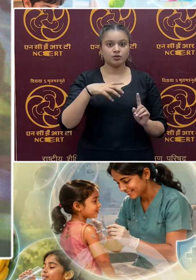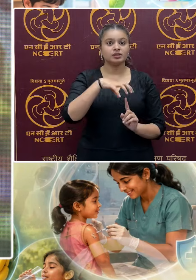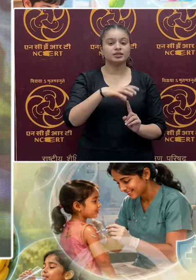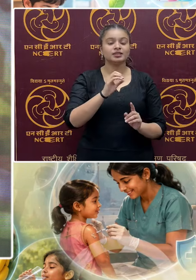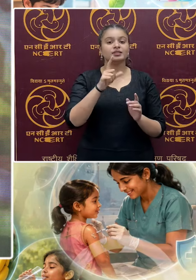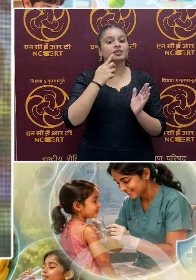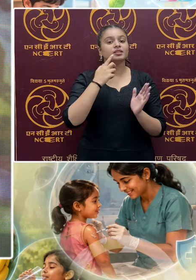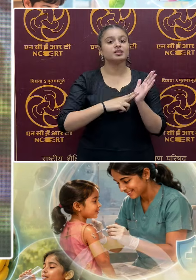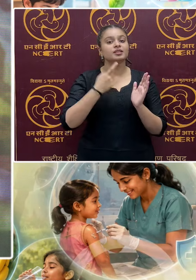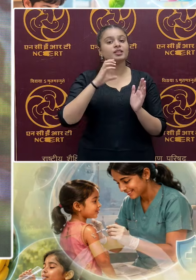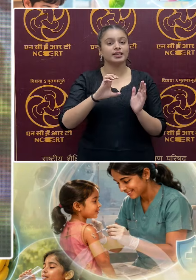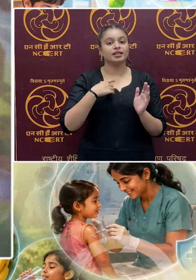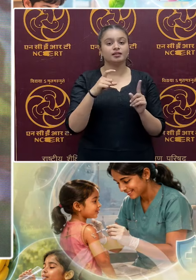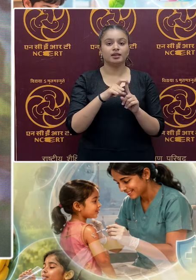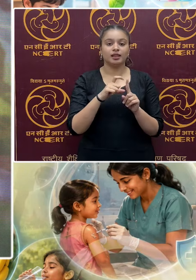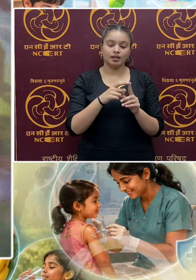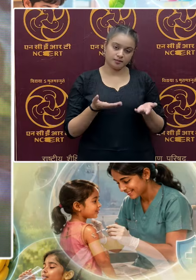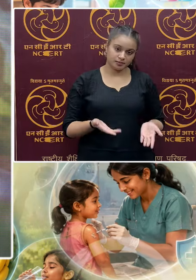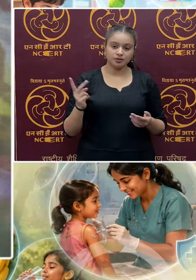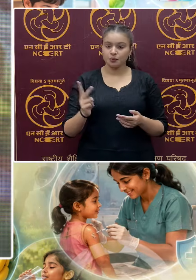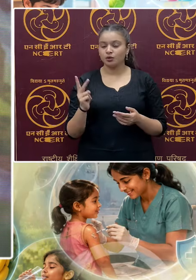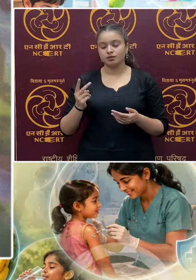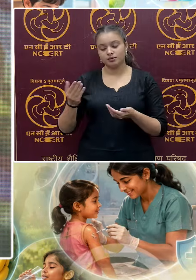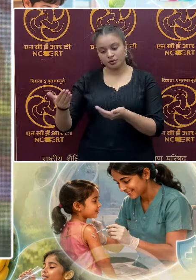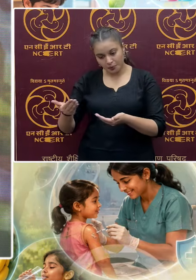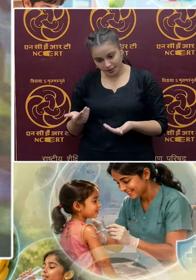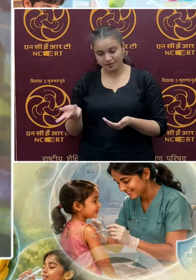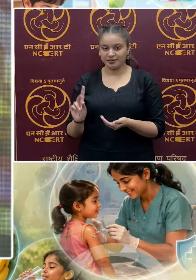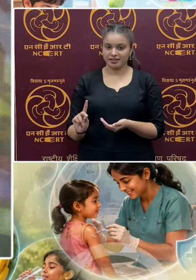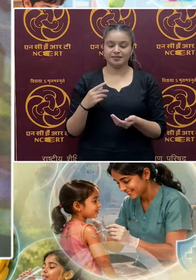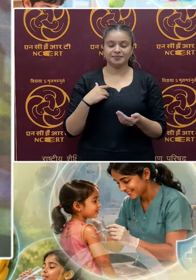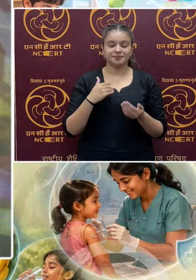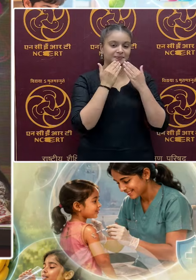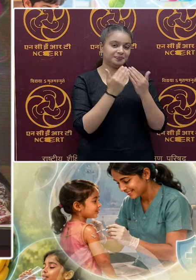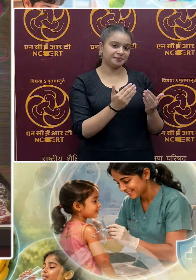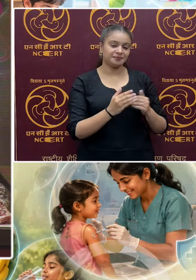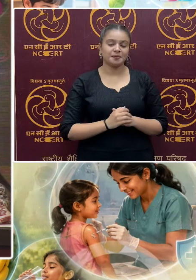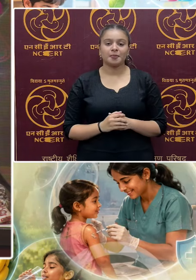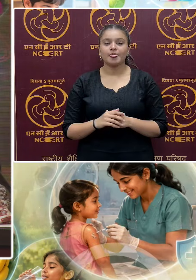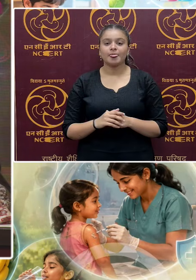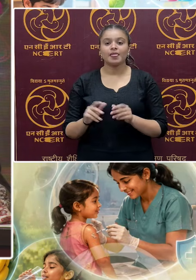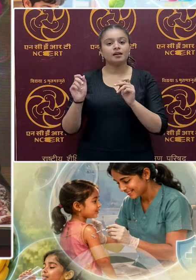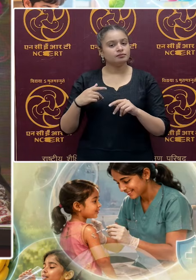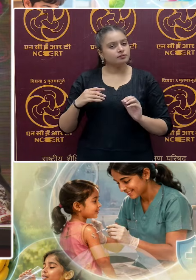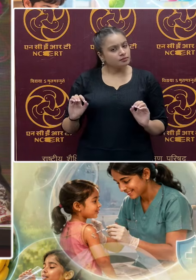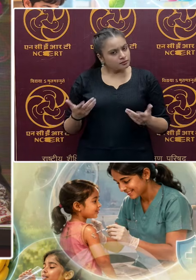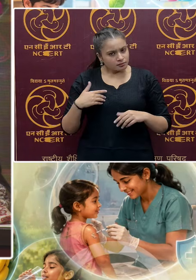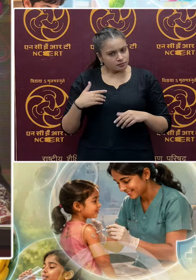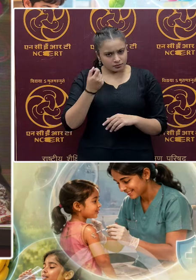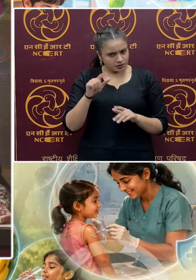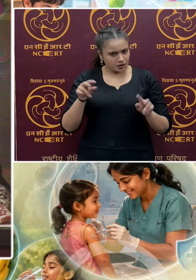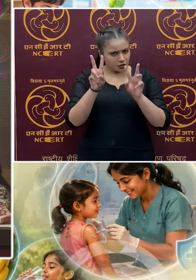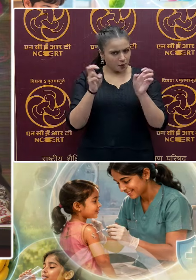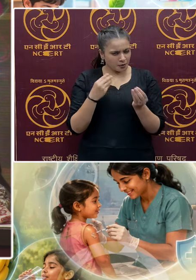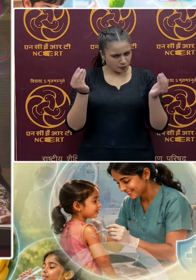Delhi. I welcome you both once again in this conversation. Thank you so much. Thank you. So let's begin understanding this topic